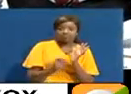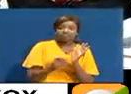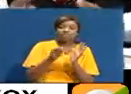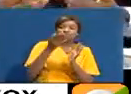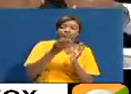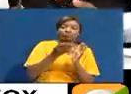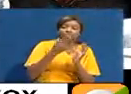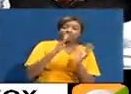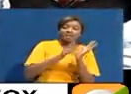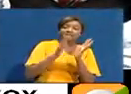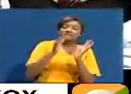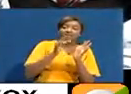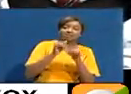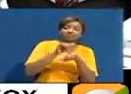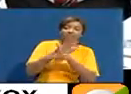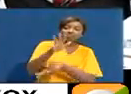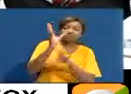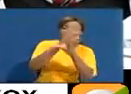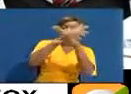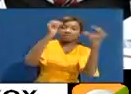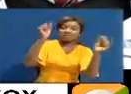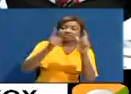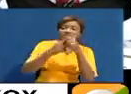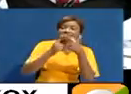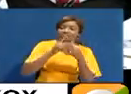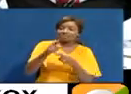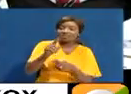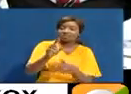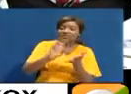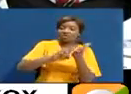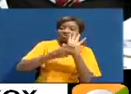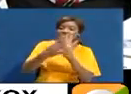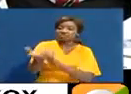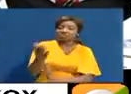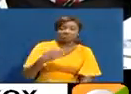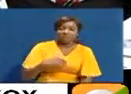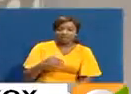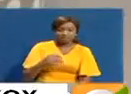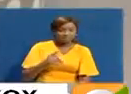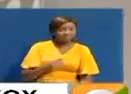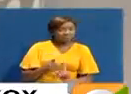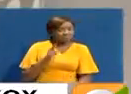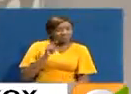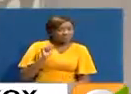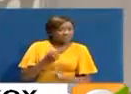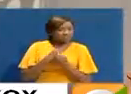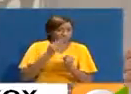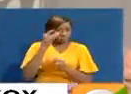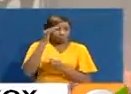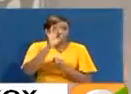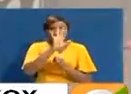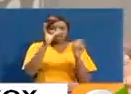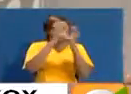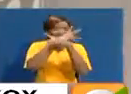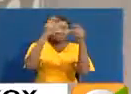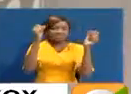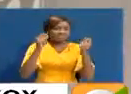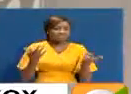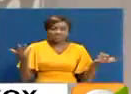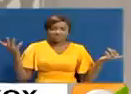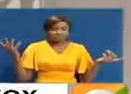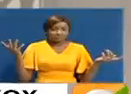appointment and recall her back home. Which is almost inconceivable, considering that we would assume